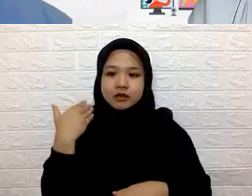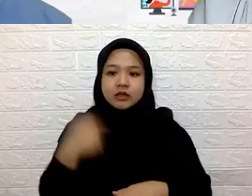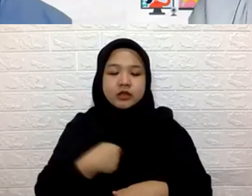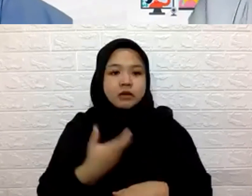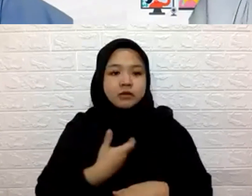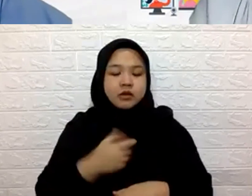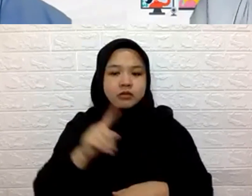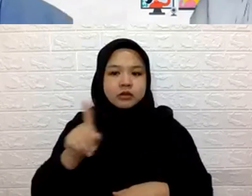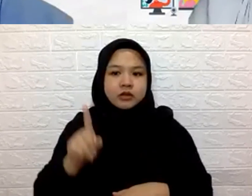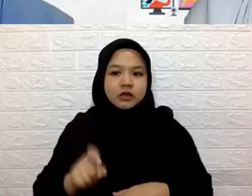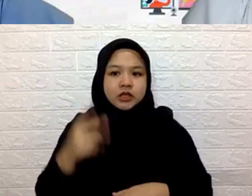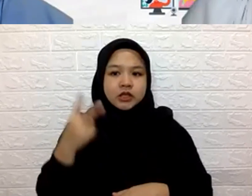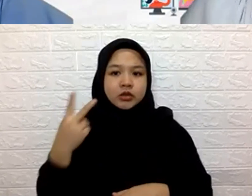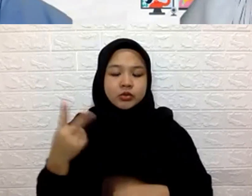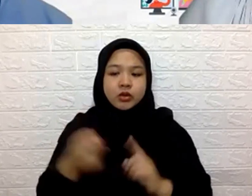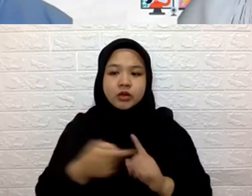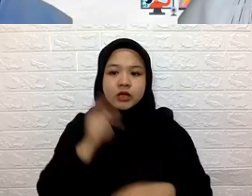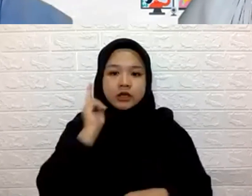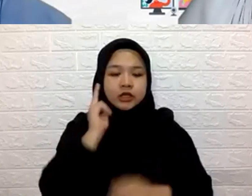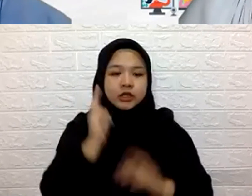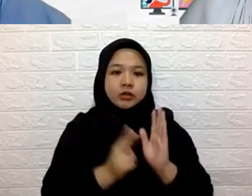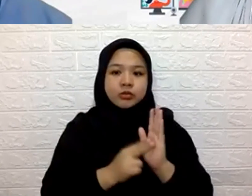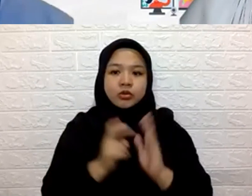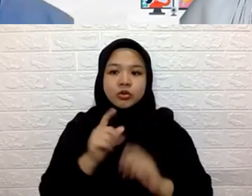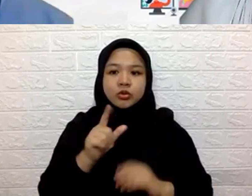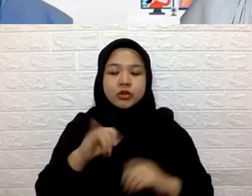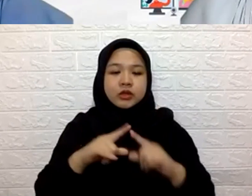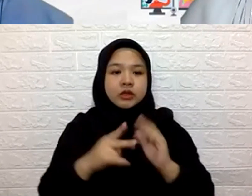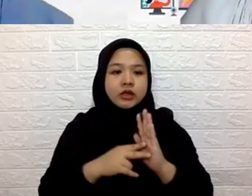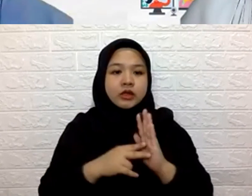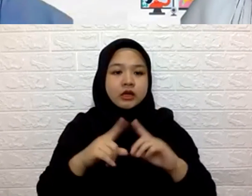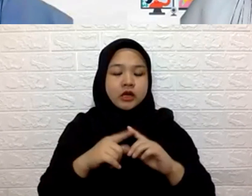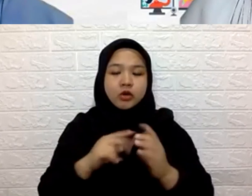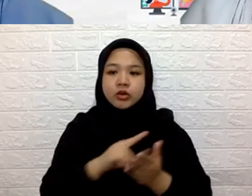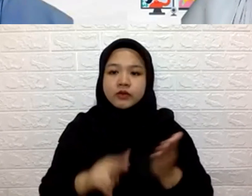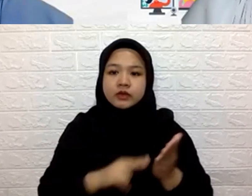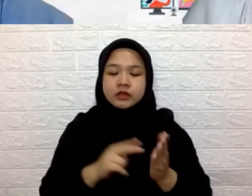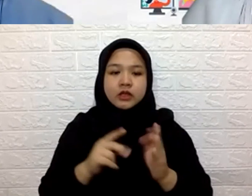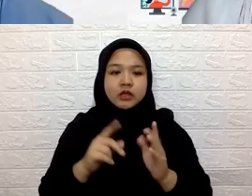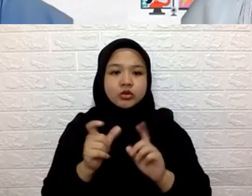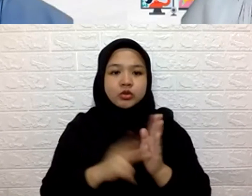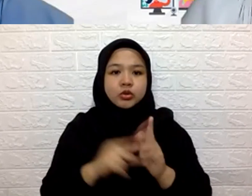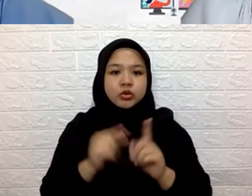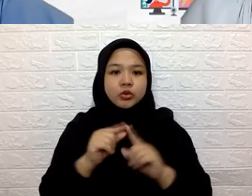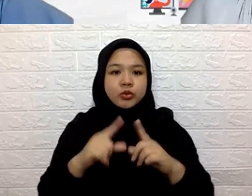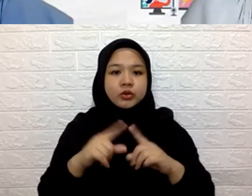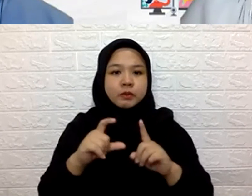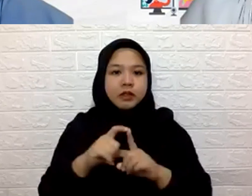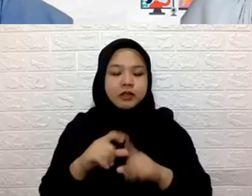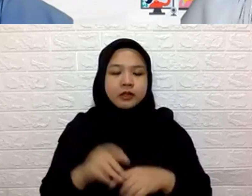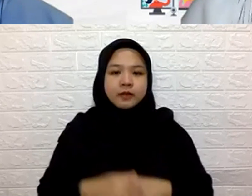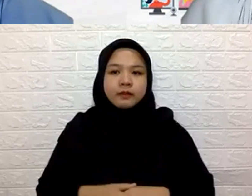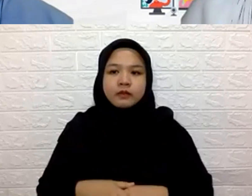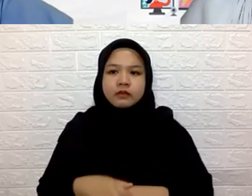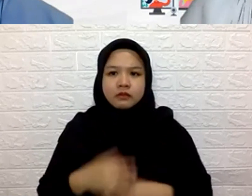kedua, Prof, dari Ibu Nurliana di Universitas Pajajaran. Menarik tentang